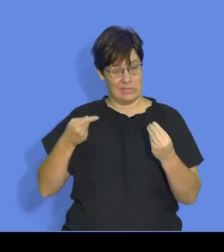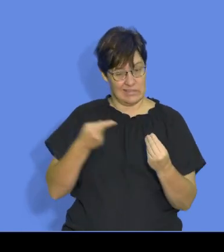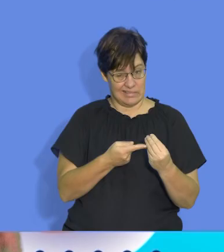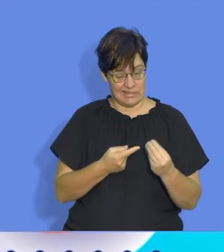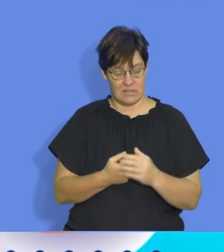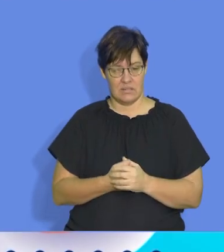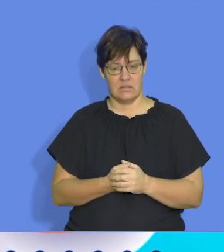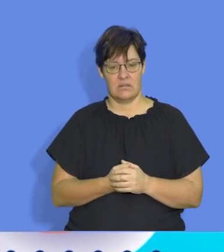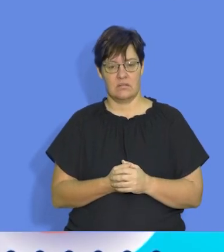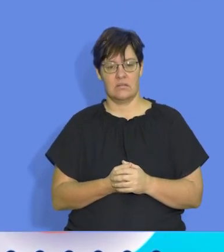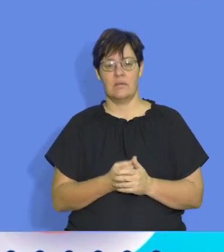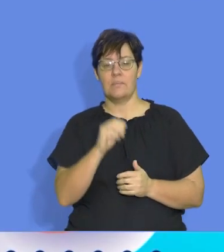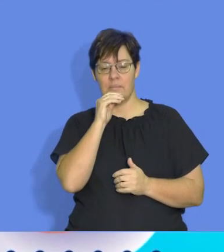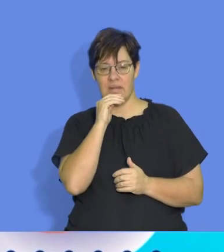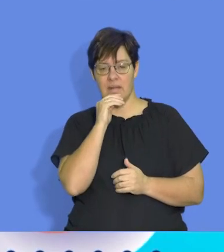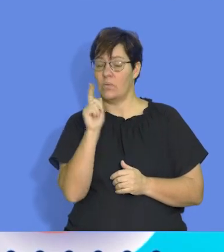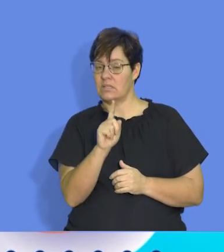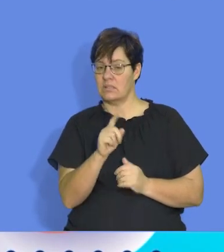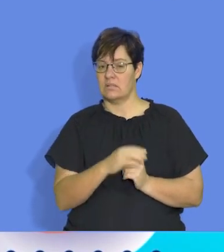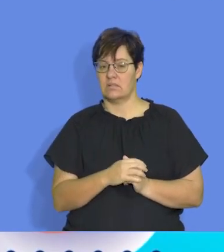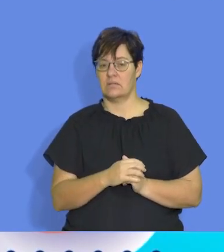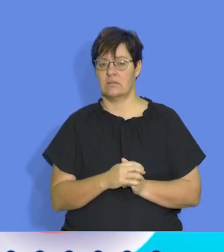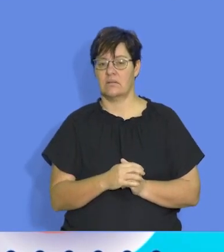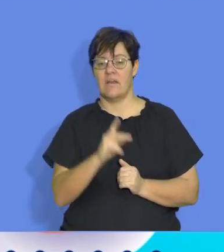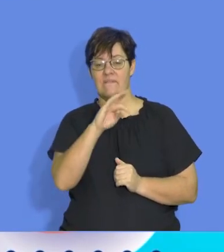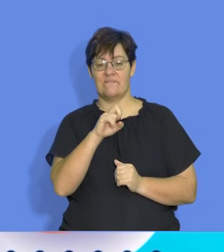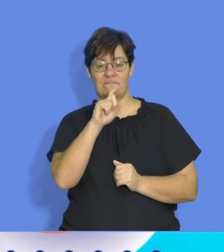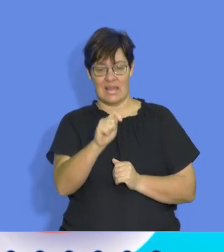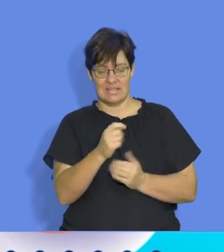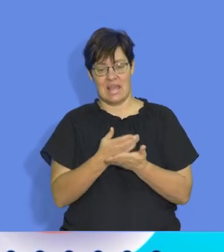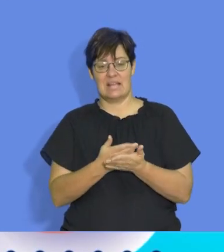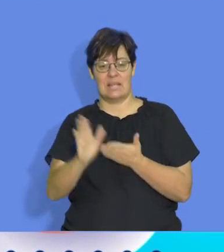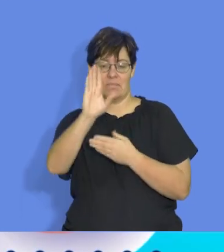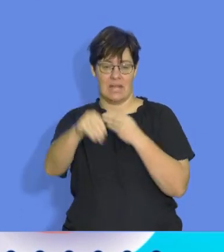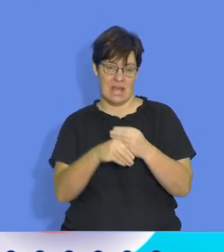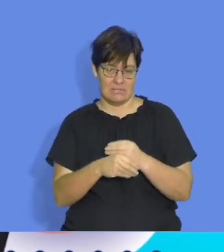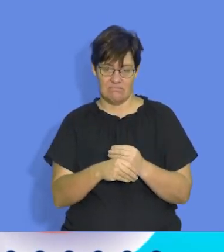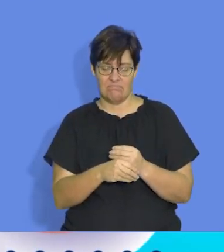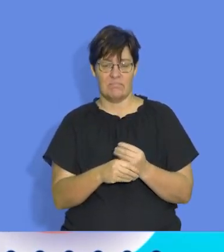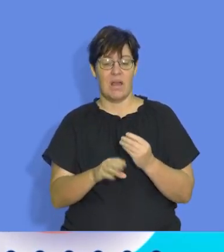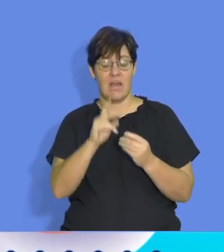these fall within the category of VAT exempt. Okay.